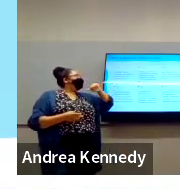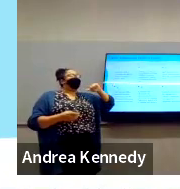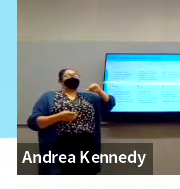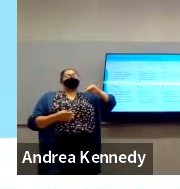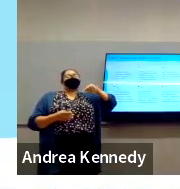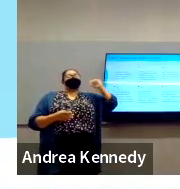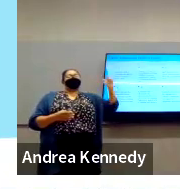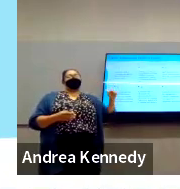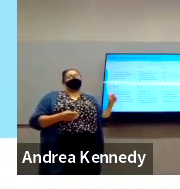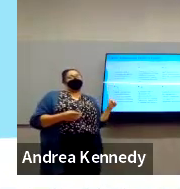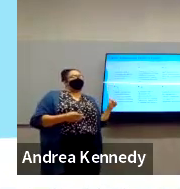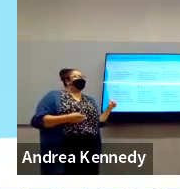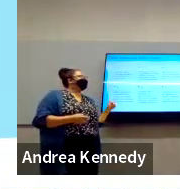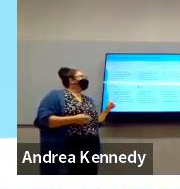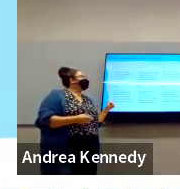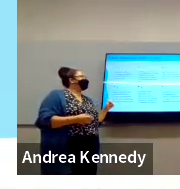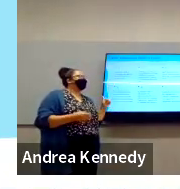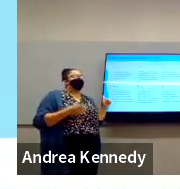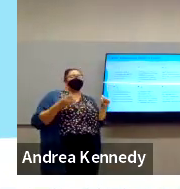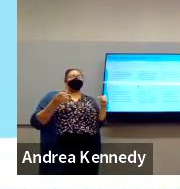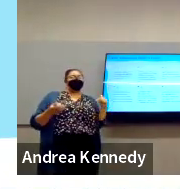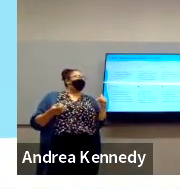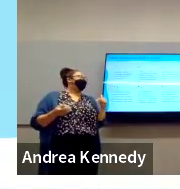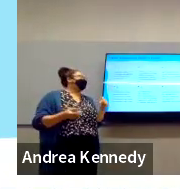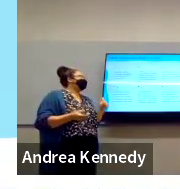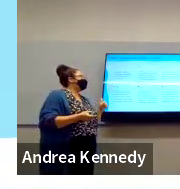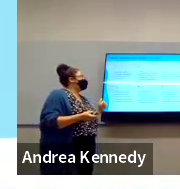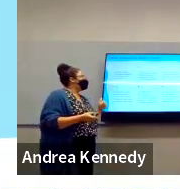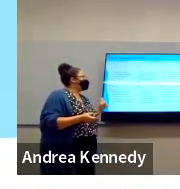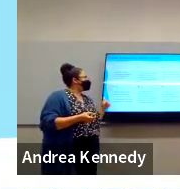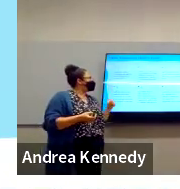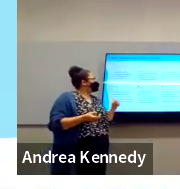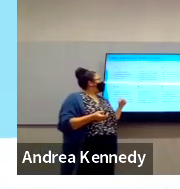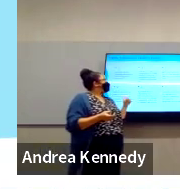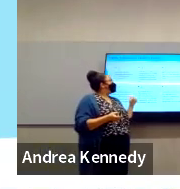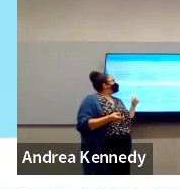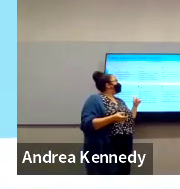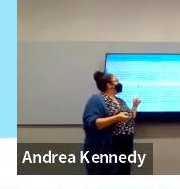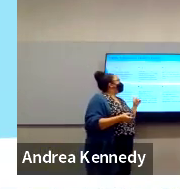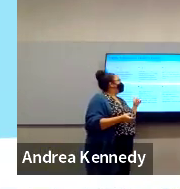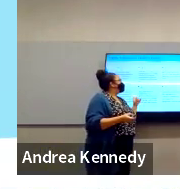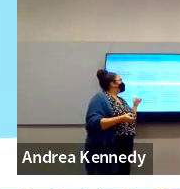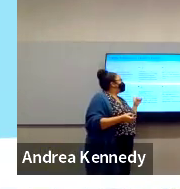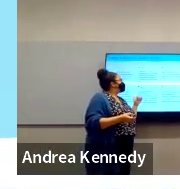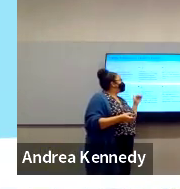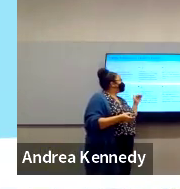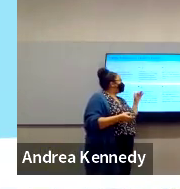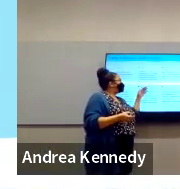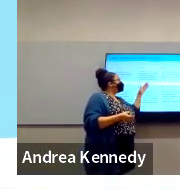landlord will actually serve a copy of the petition on to the